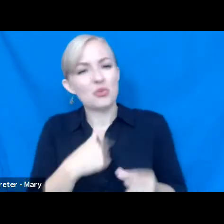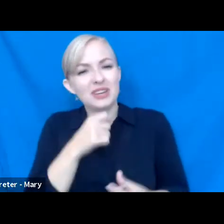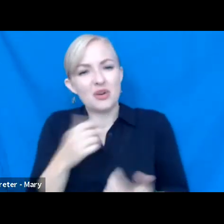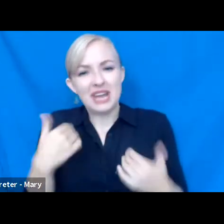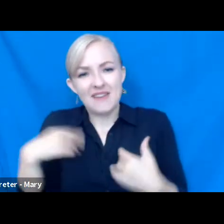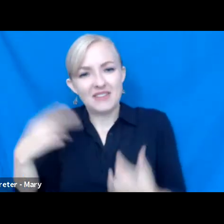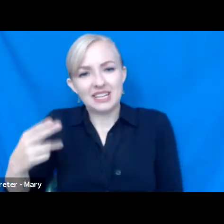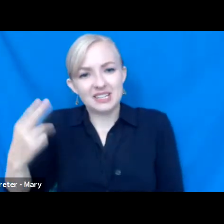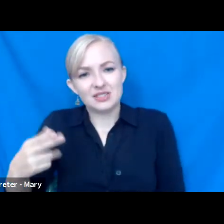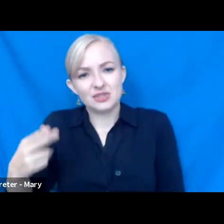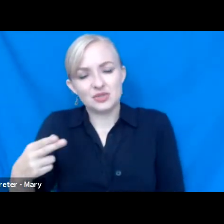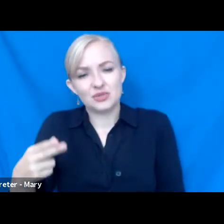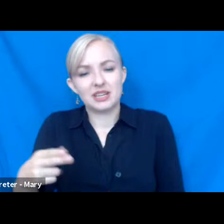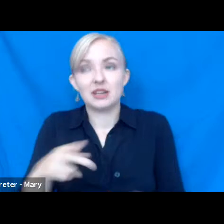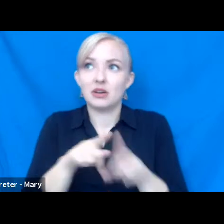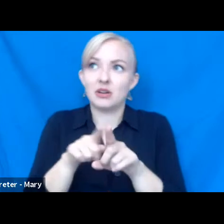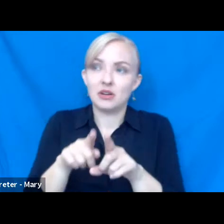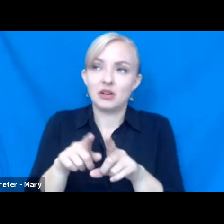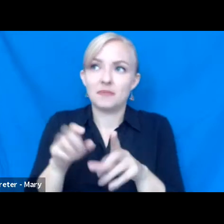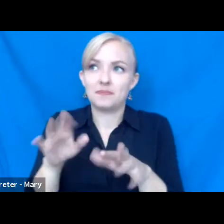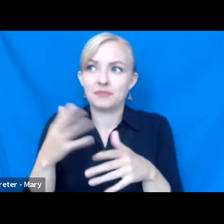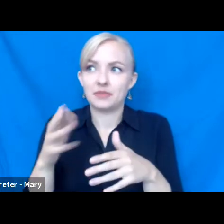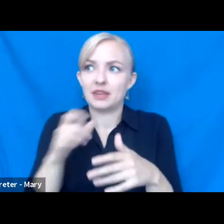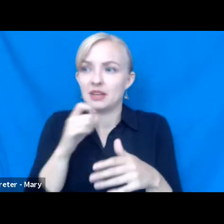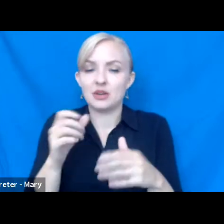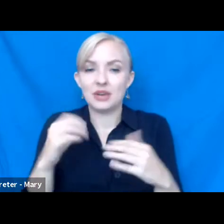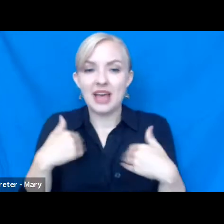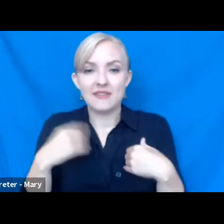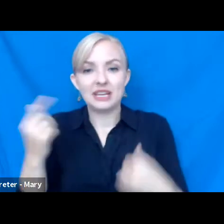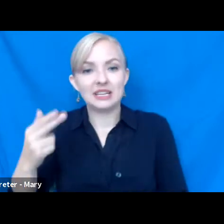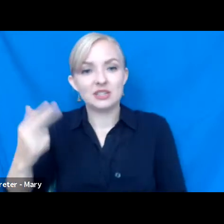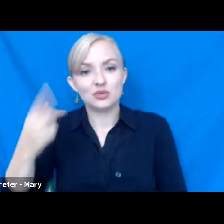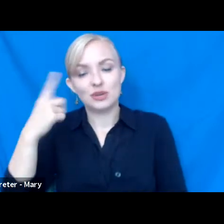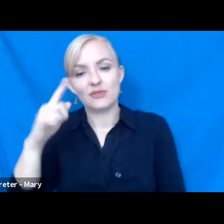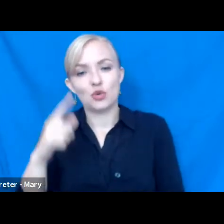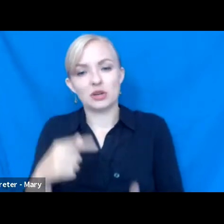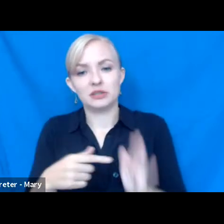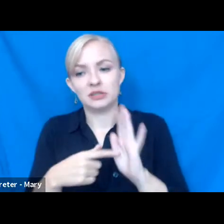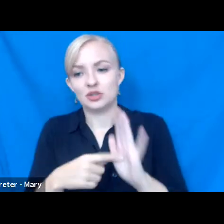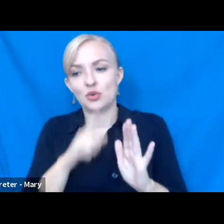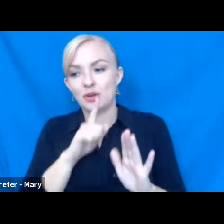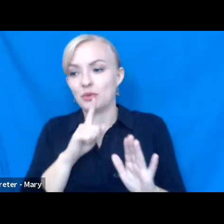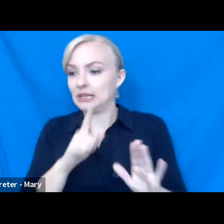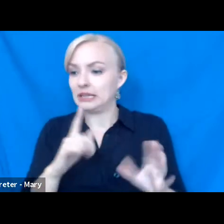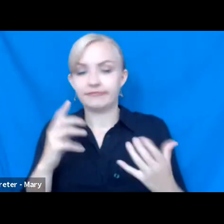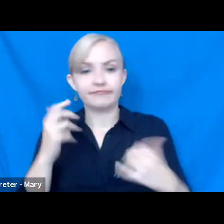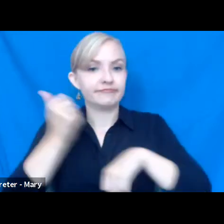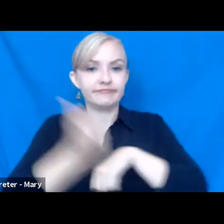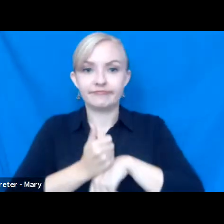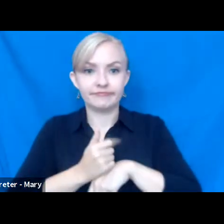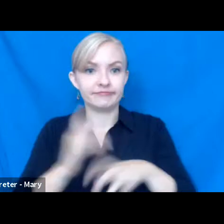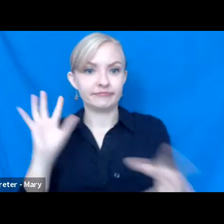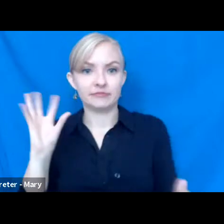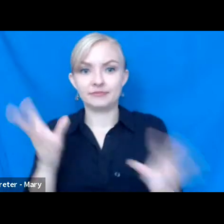history and neither of having a consolidated eviction set of programs,